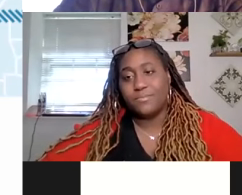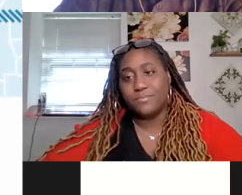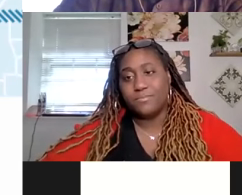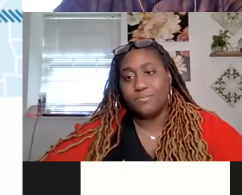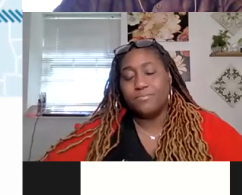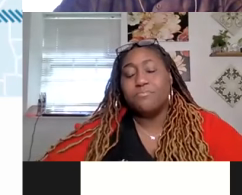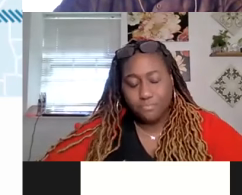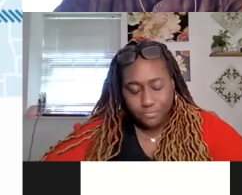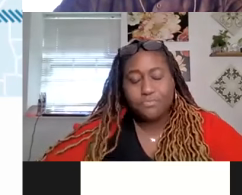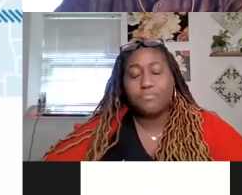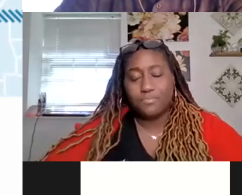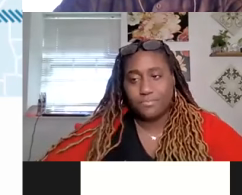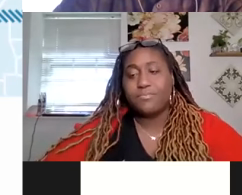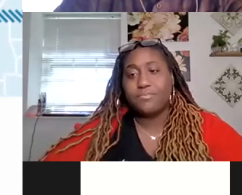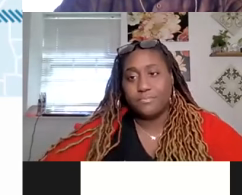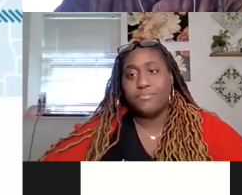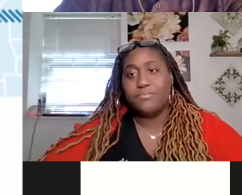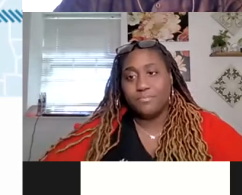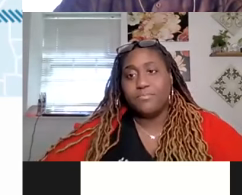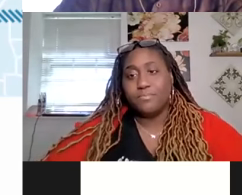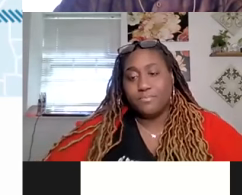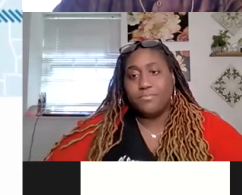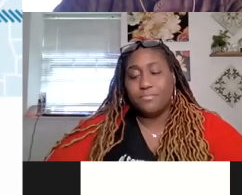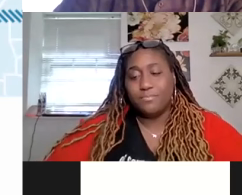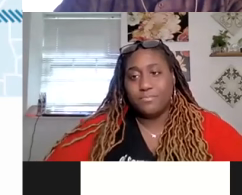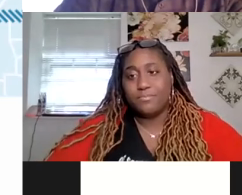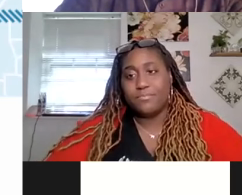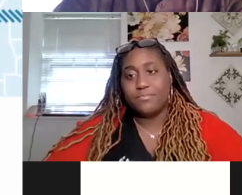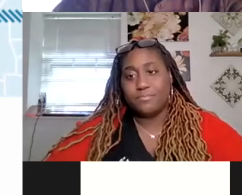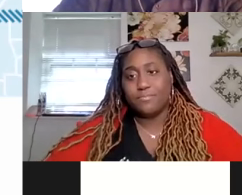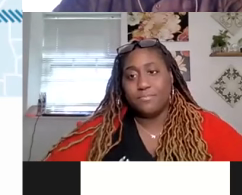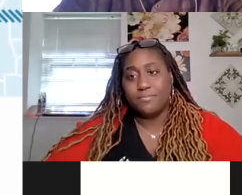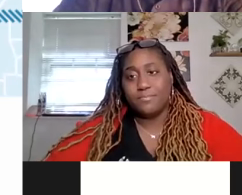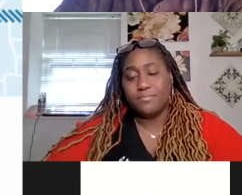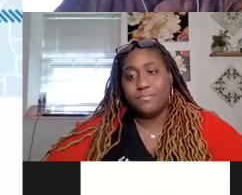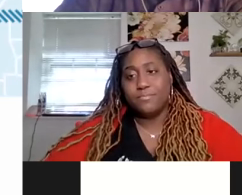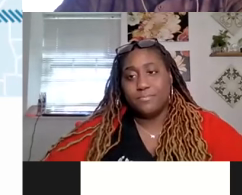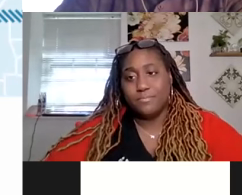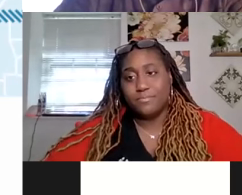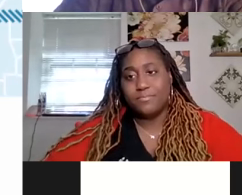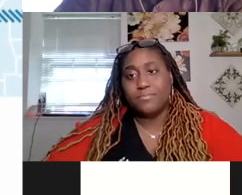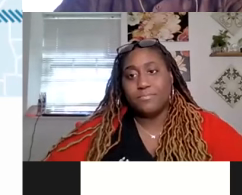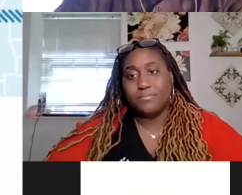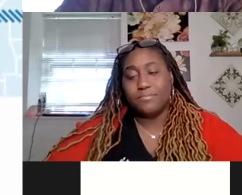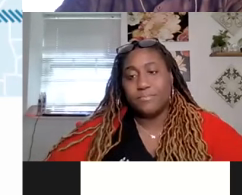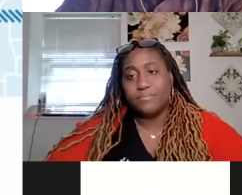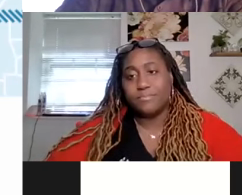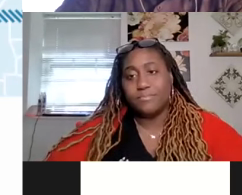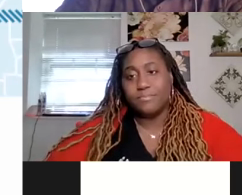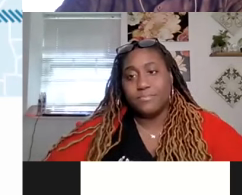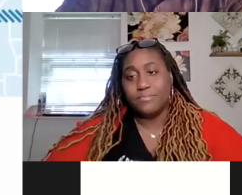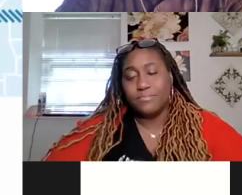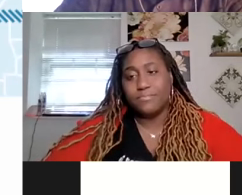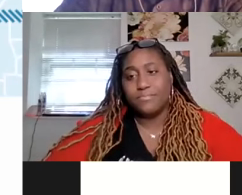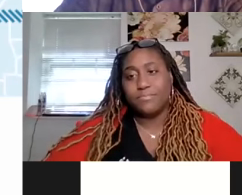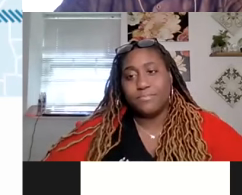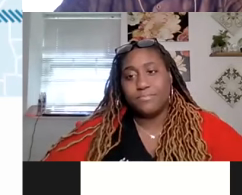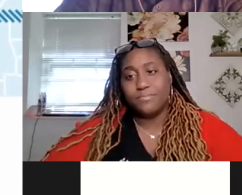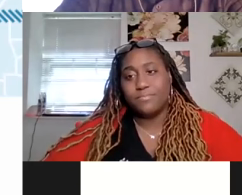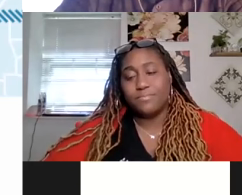policy and practices too. That's where we see burnout. If we're expecting our frontline staff and service providers to have a trauma-informed